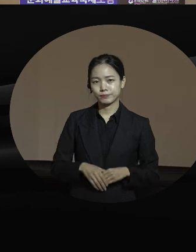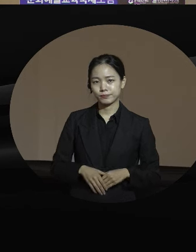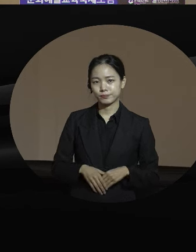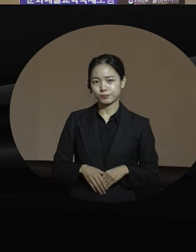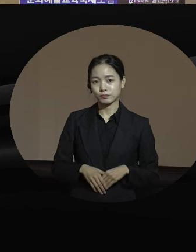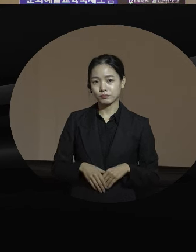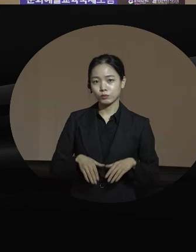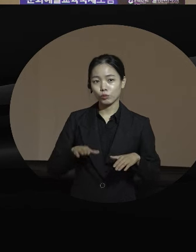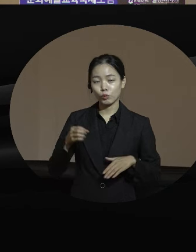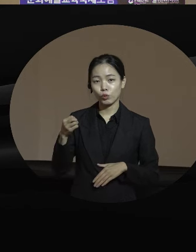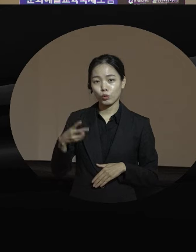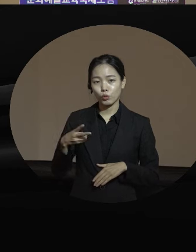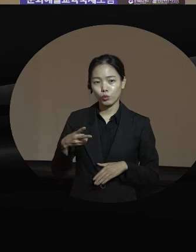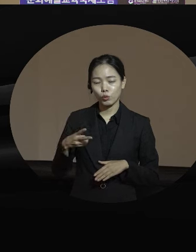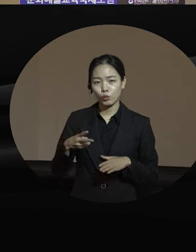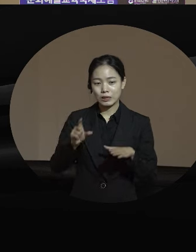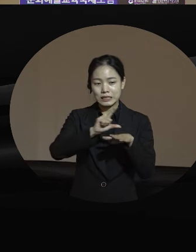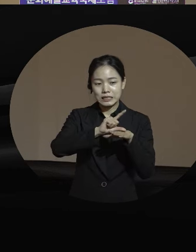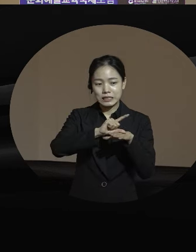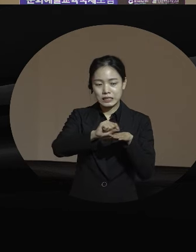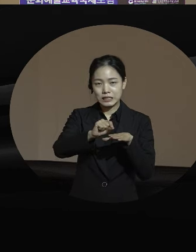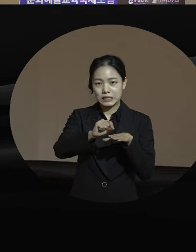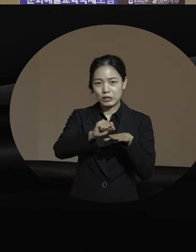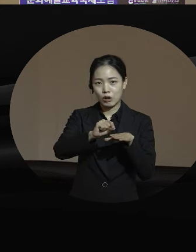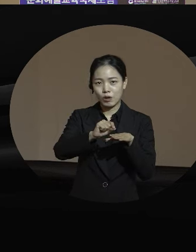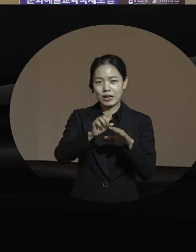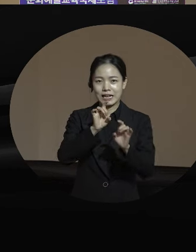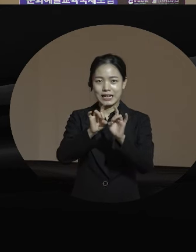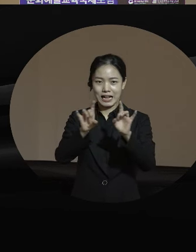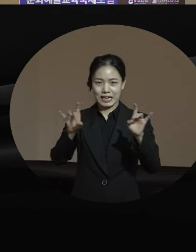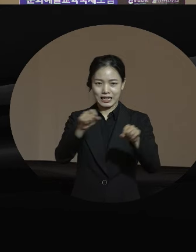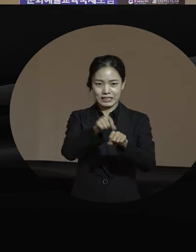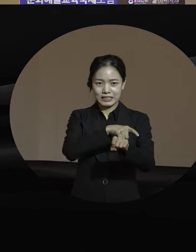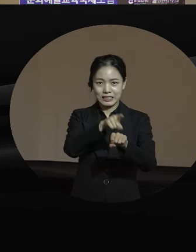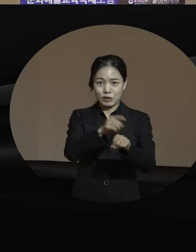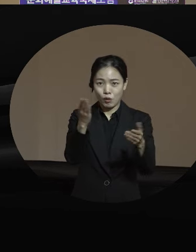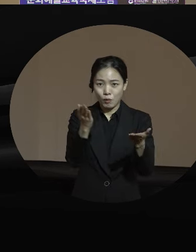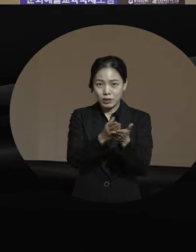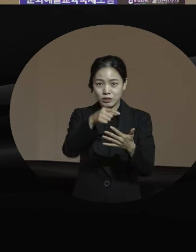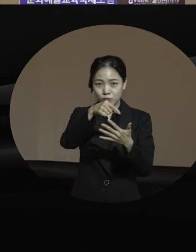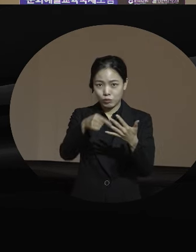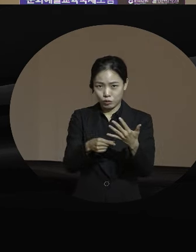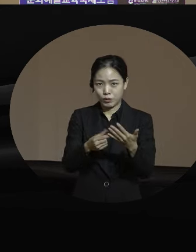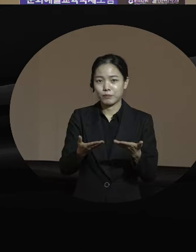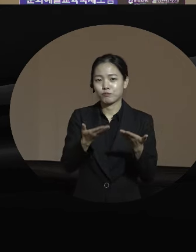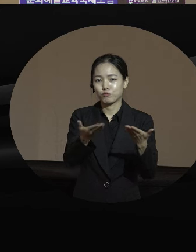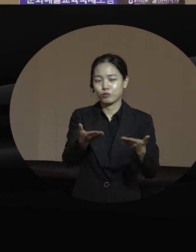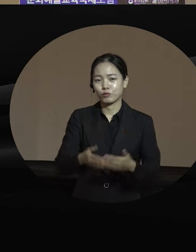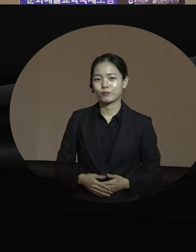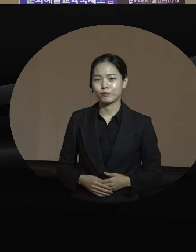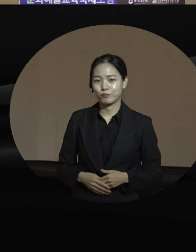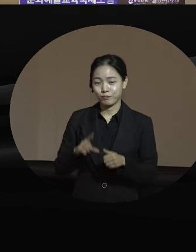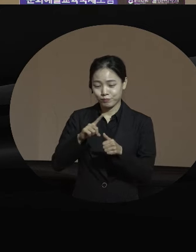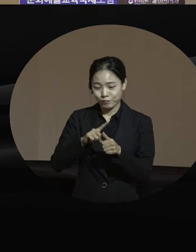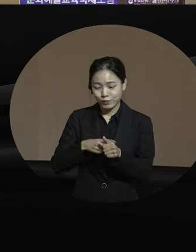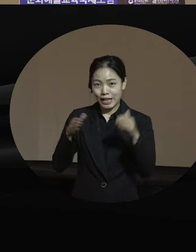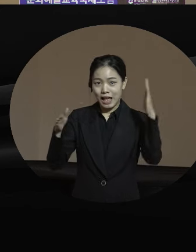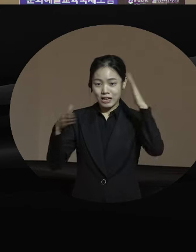curriculum. Throughout the plan, all students attending basic education get to know local culture and